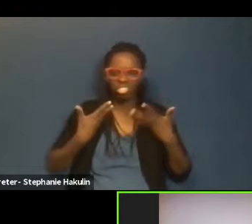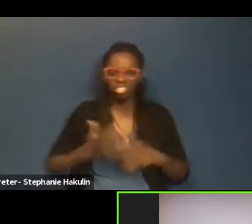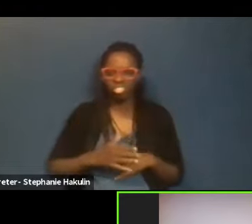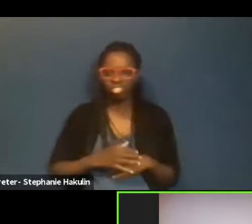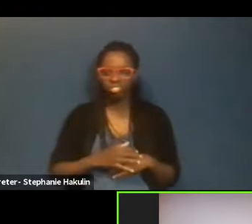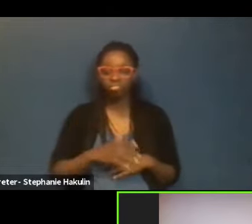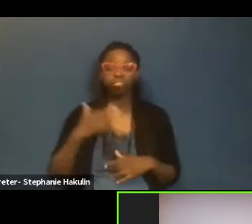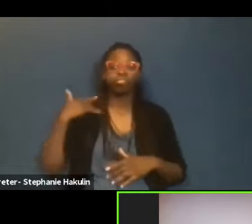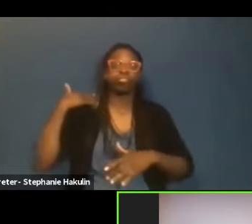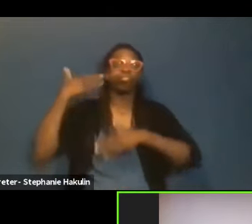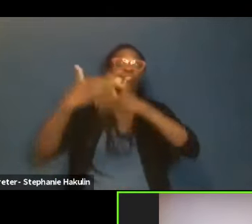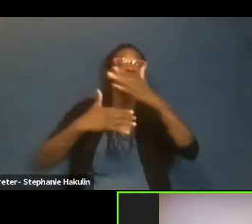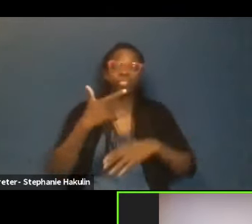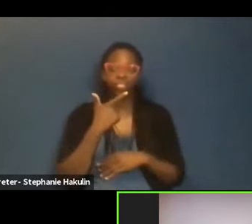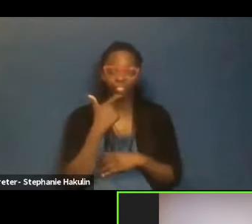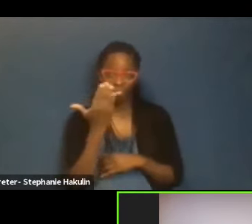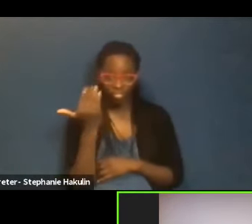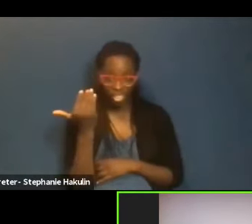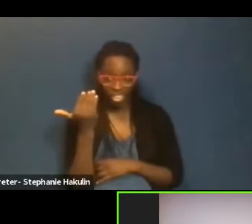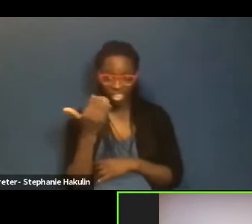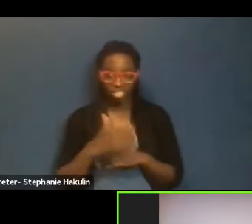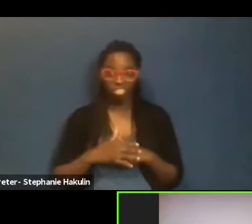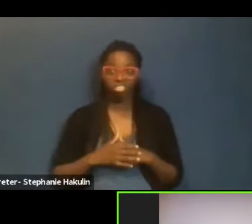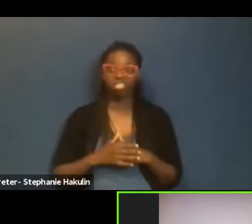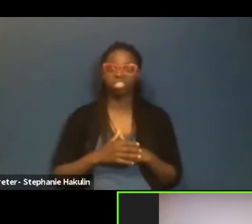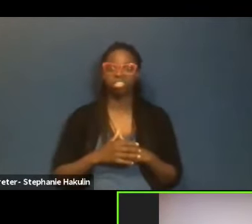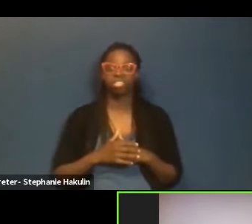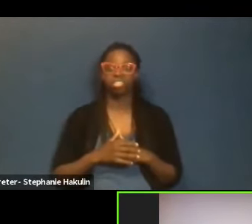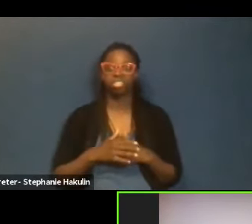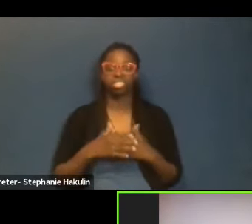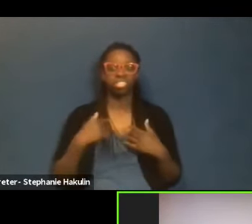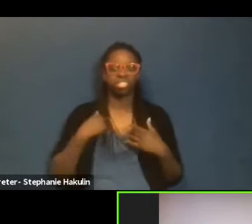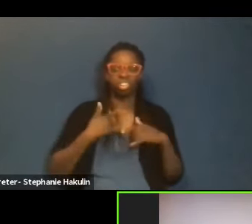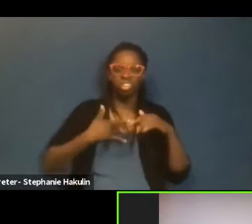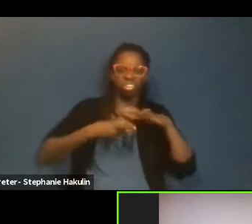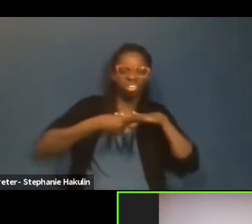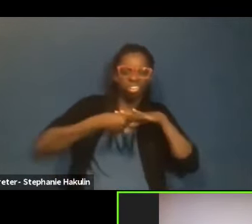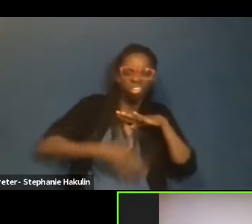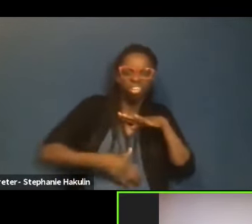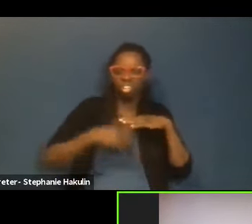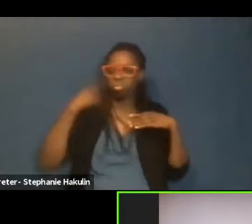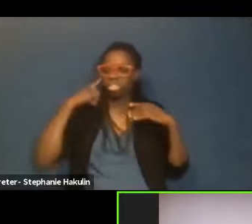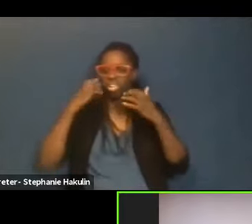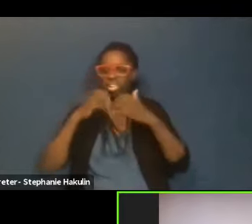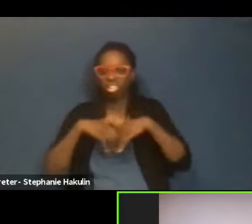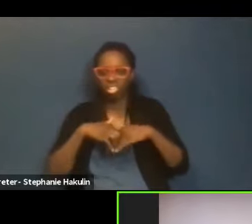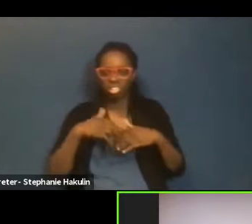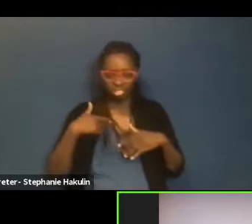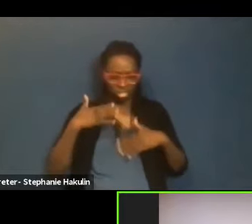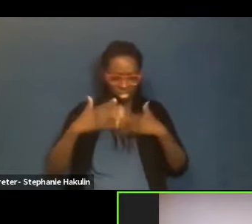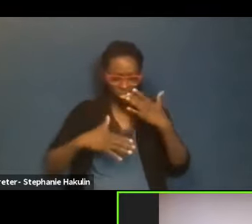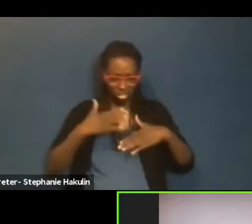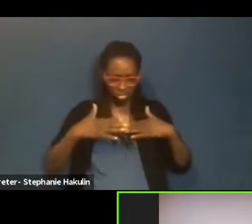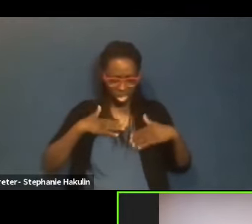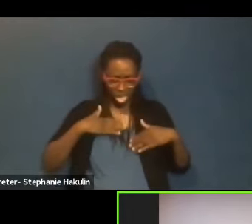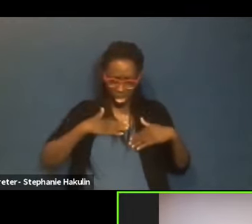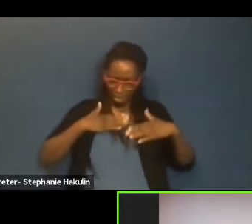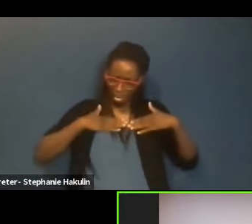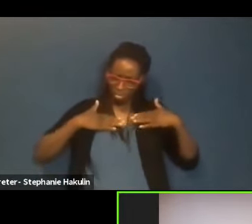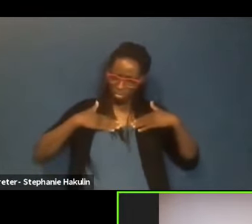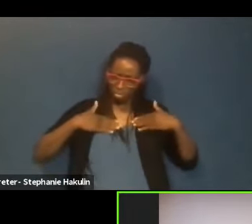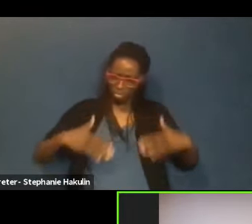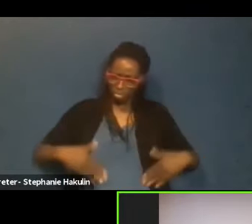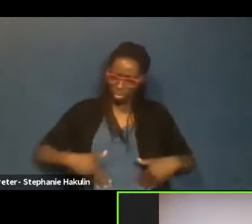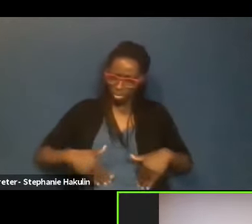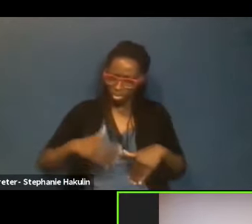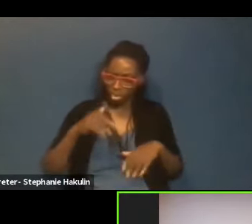the most draining year. But I figured out that my body is my own. It turns out other people aren't aware of that fact.